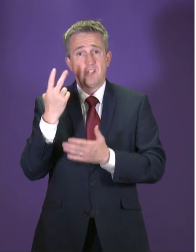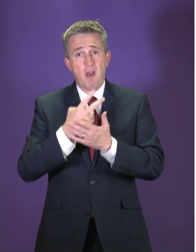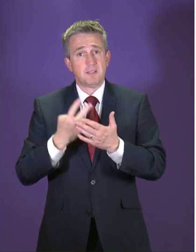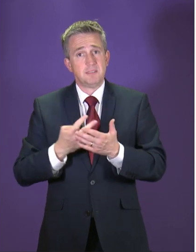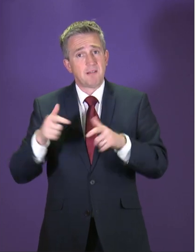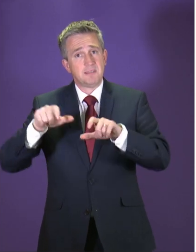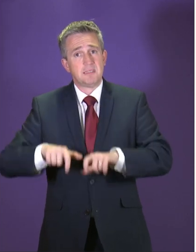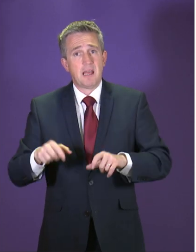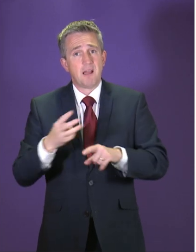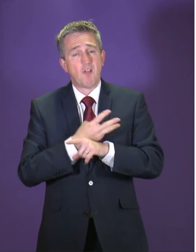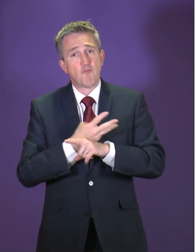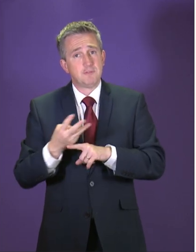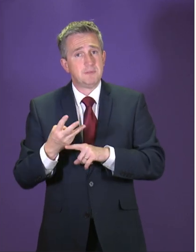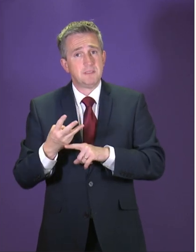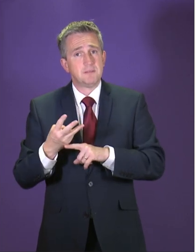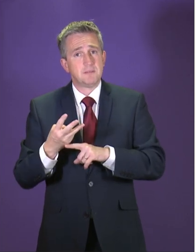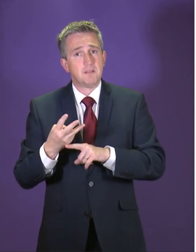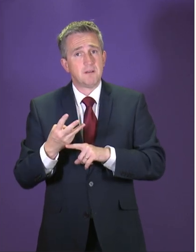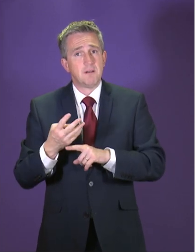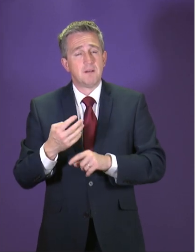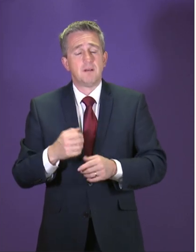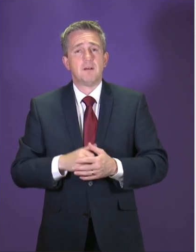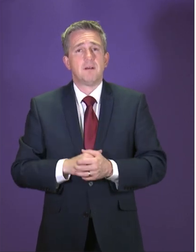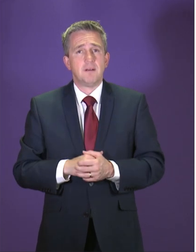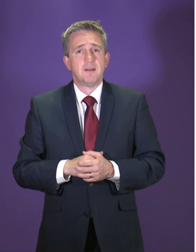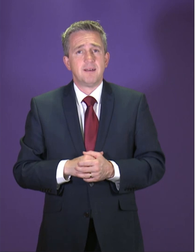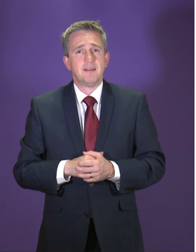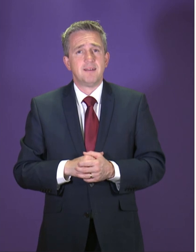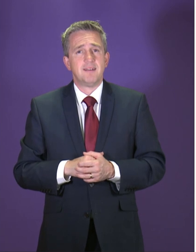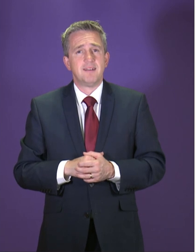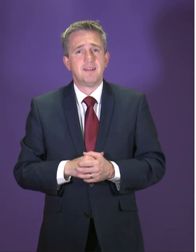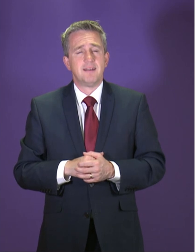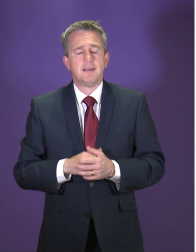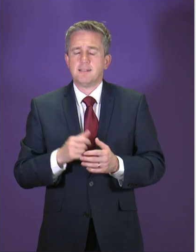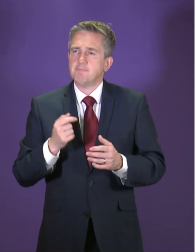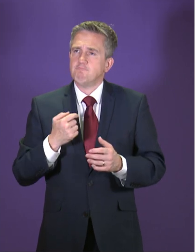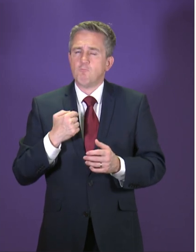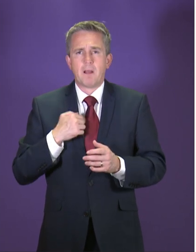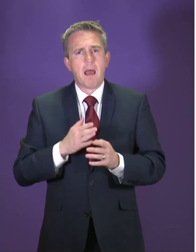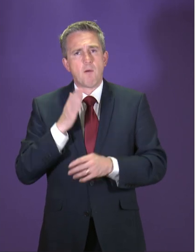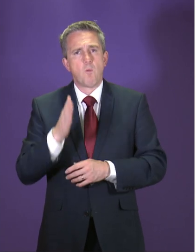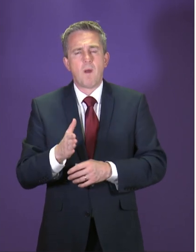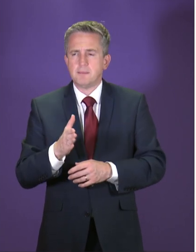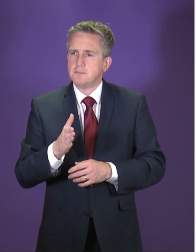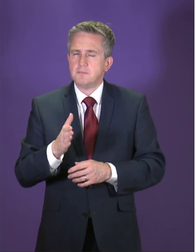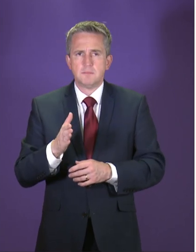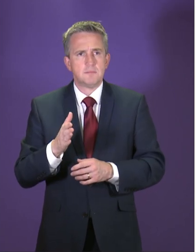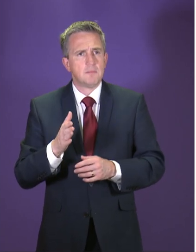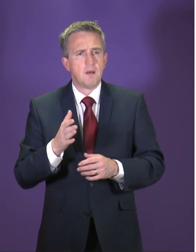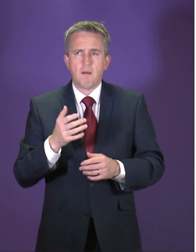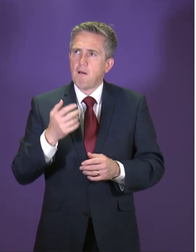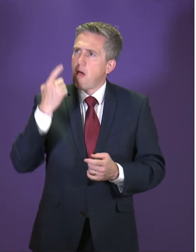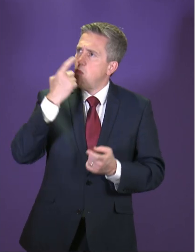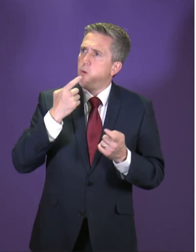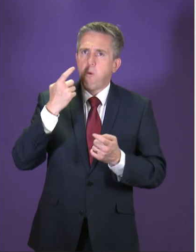3 weeks poetry. It's a way, you know, to be healthy. I put in my mind and I said, I'll do for my city